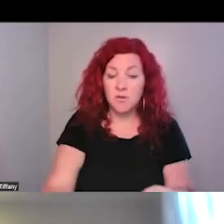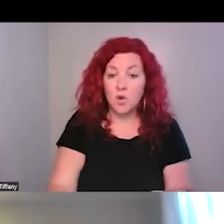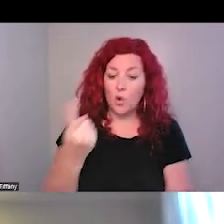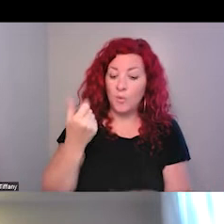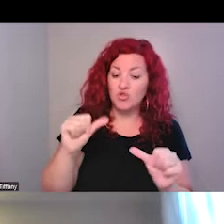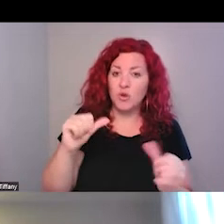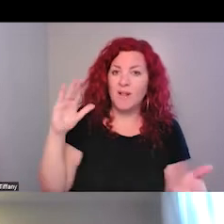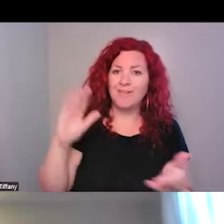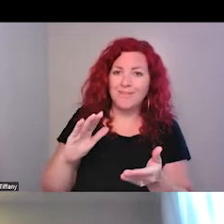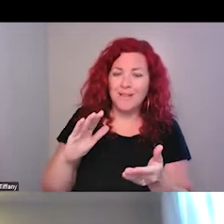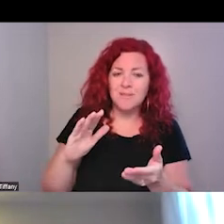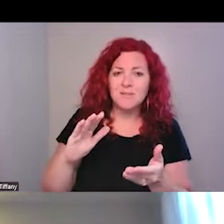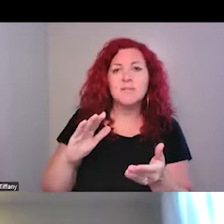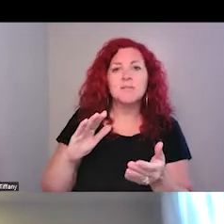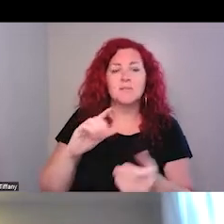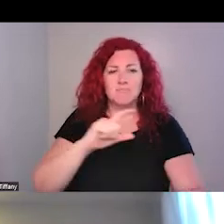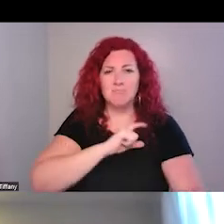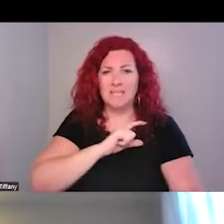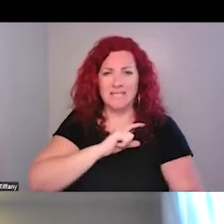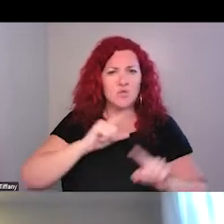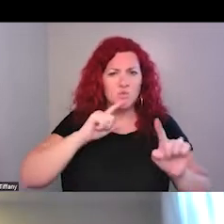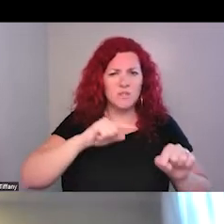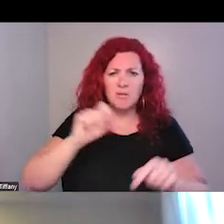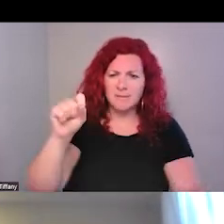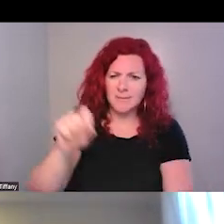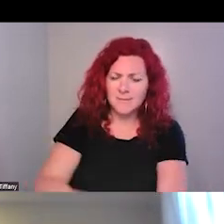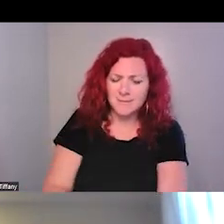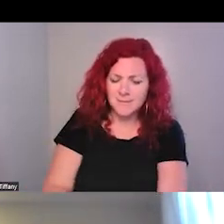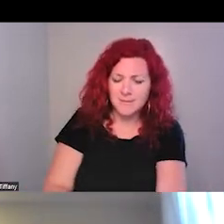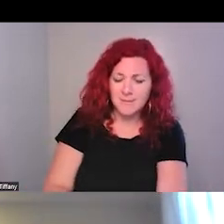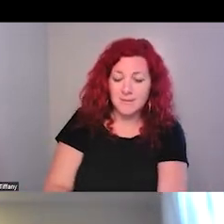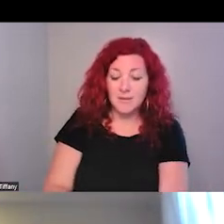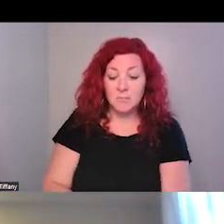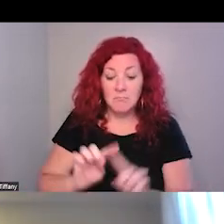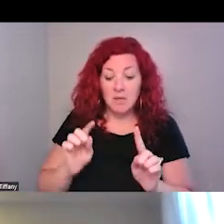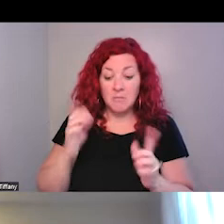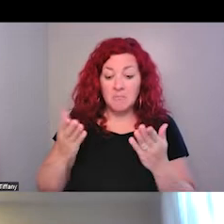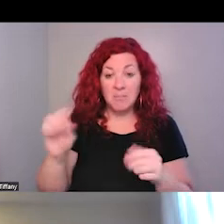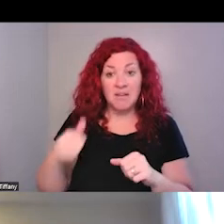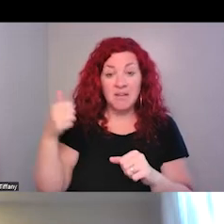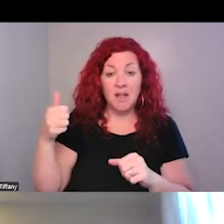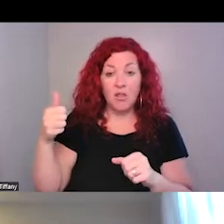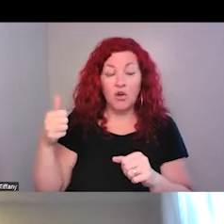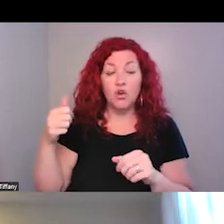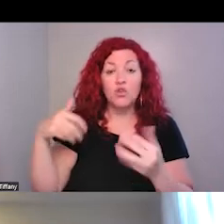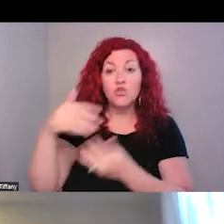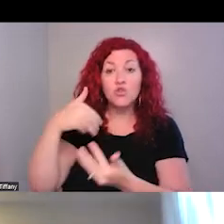of a crisis or law enforcement response for sure, but it may be another social service that may be more appropriate